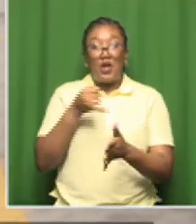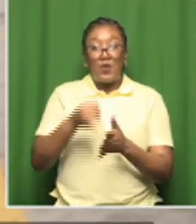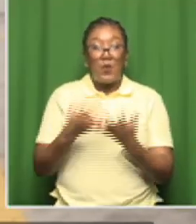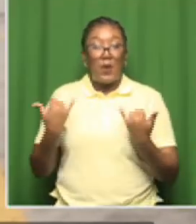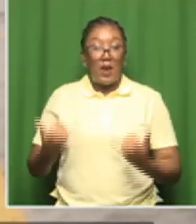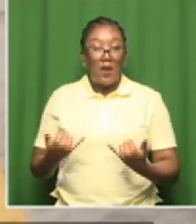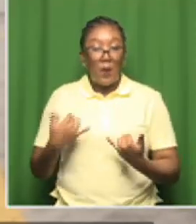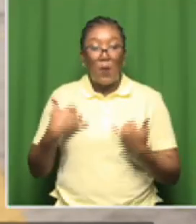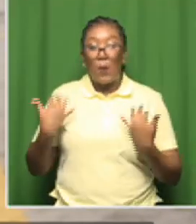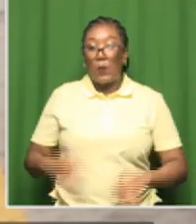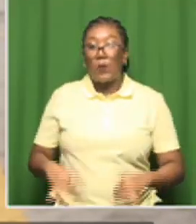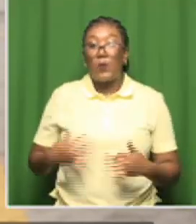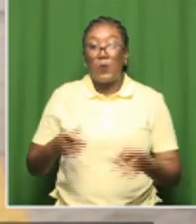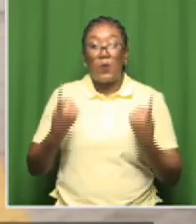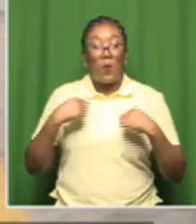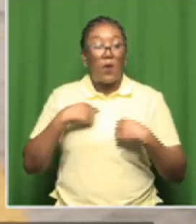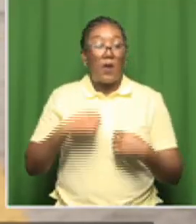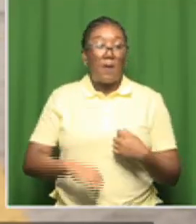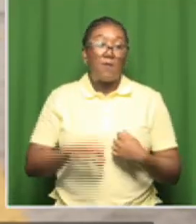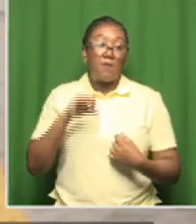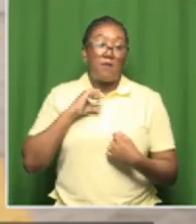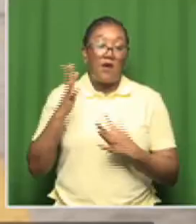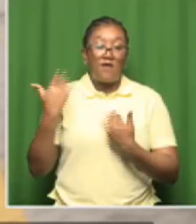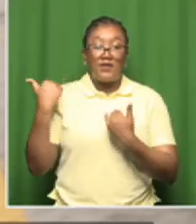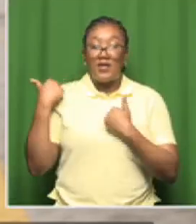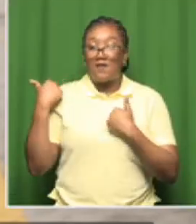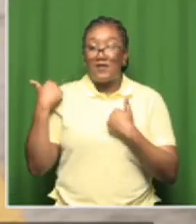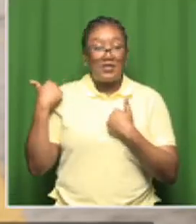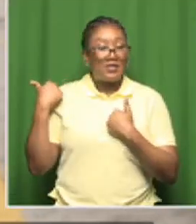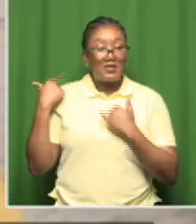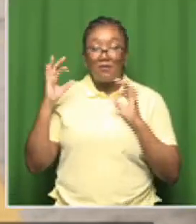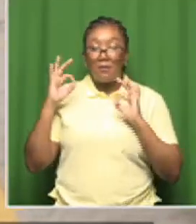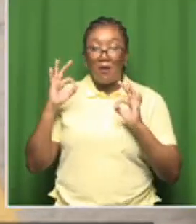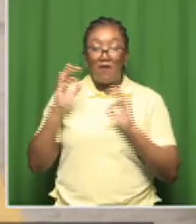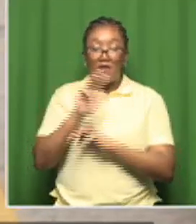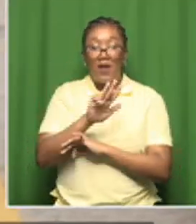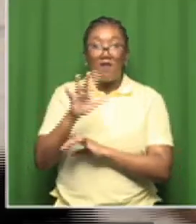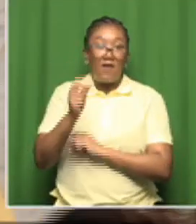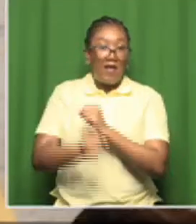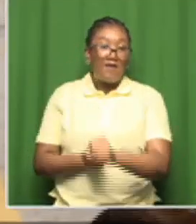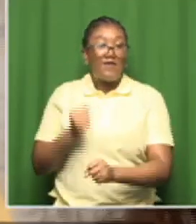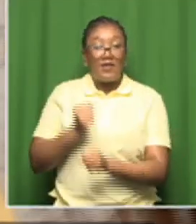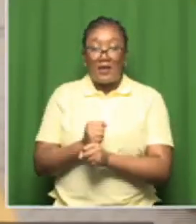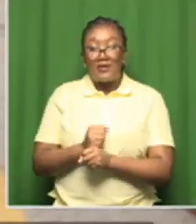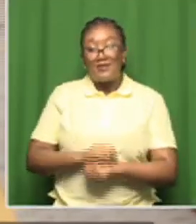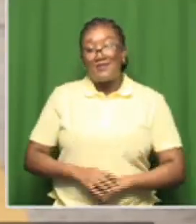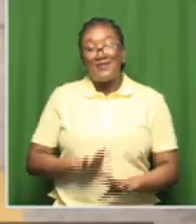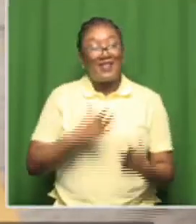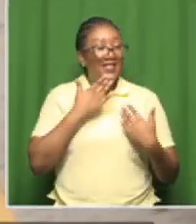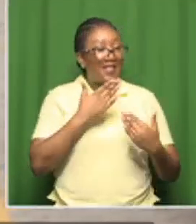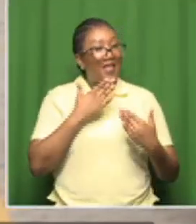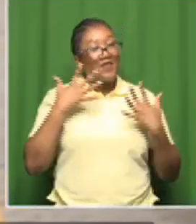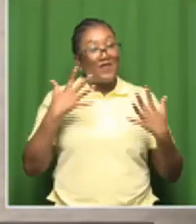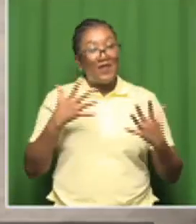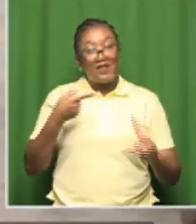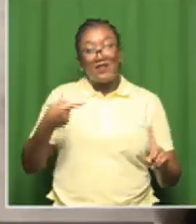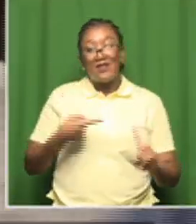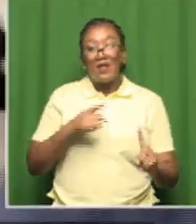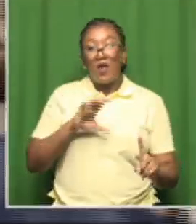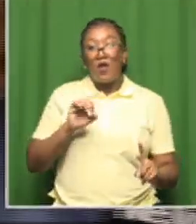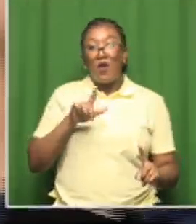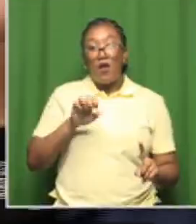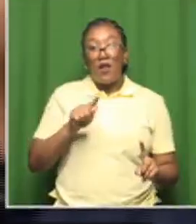very proud of the safety record that we've had for the past 95 years. Thank you very much. That was Collette van